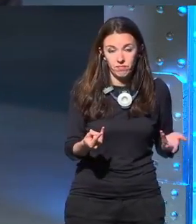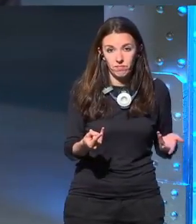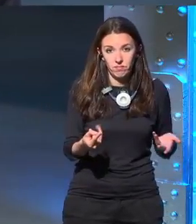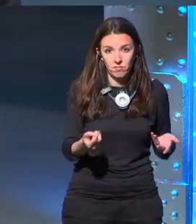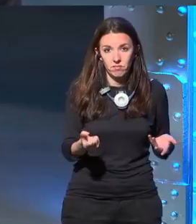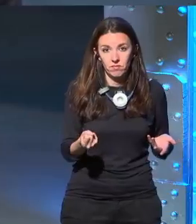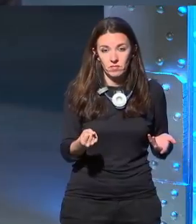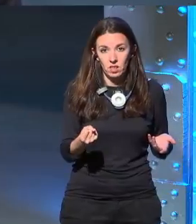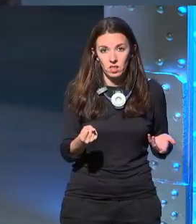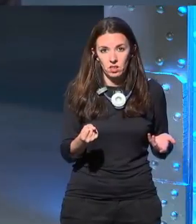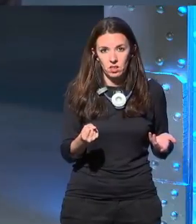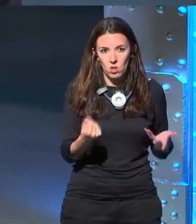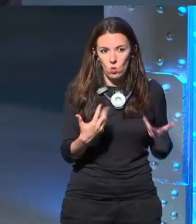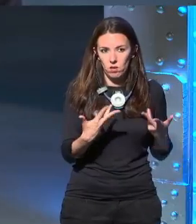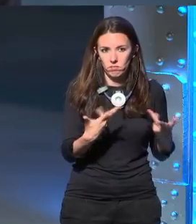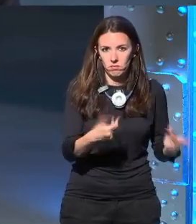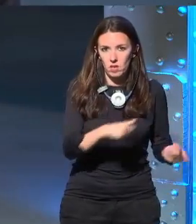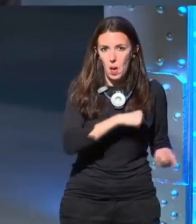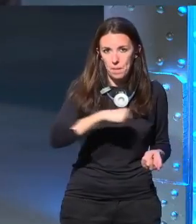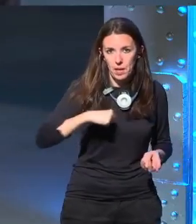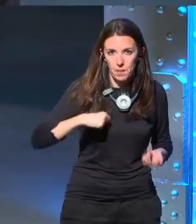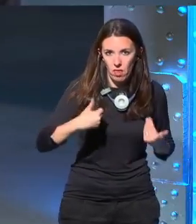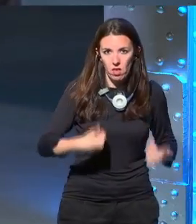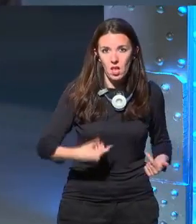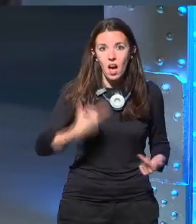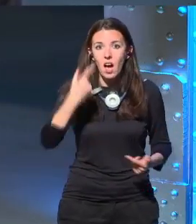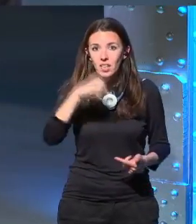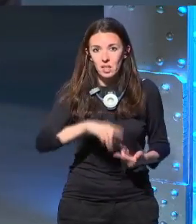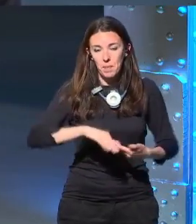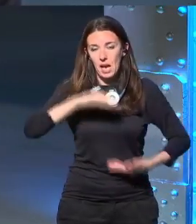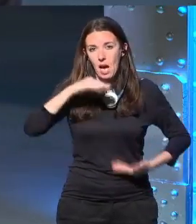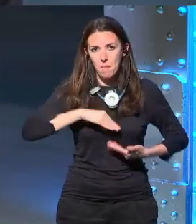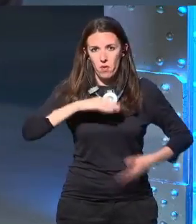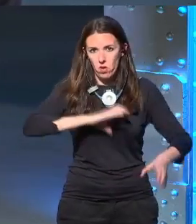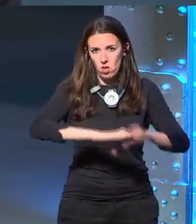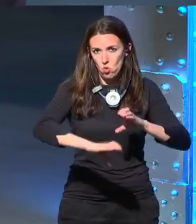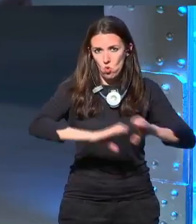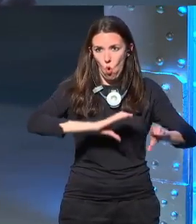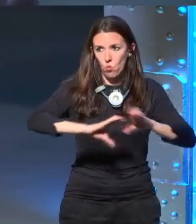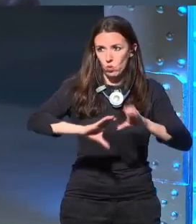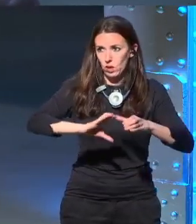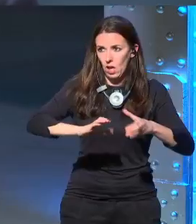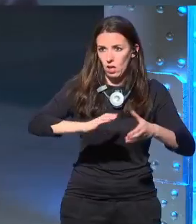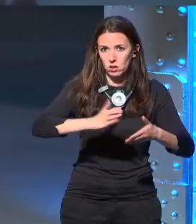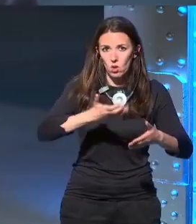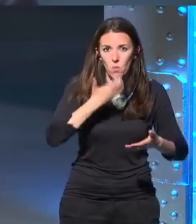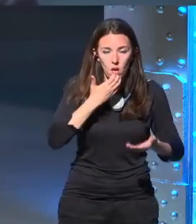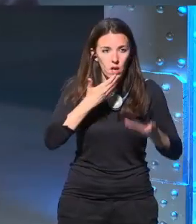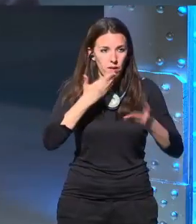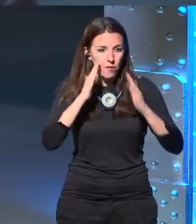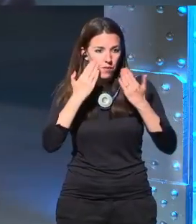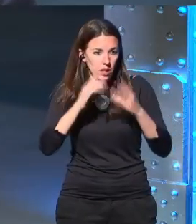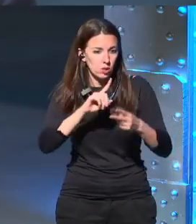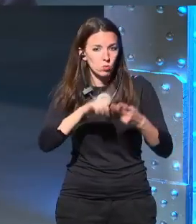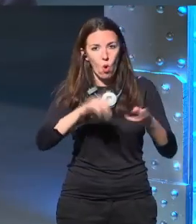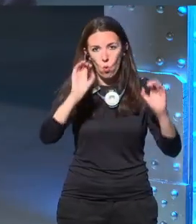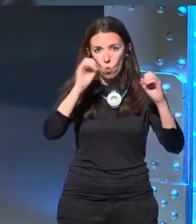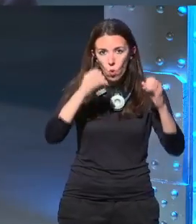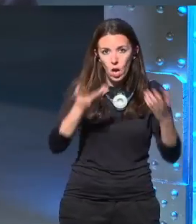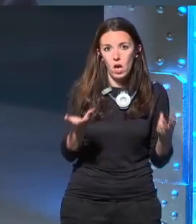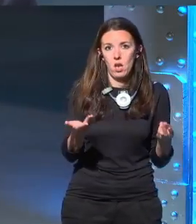of our ability to connect in a civil fashion, whether it's Facebook or Google. Europe is leading the